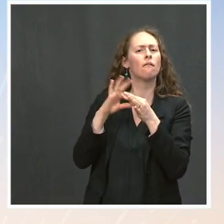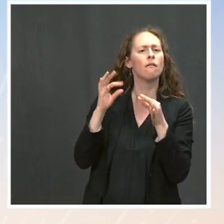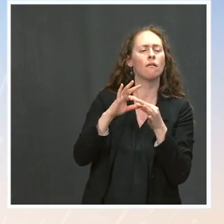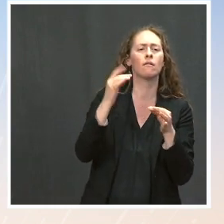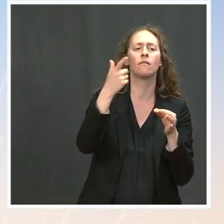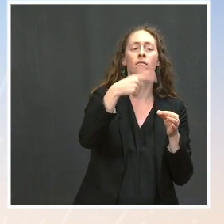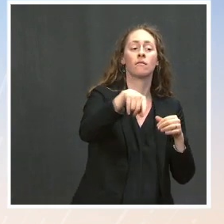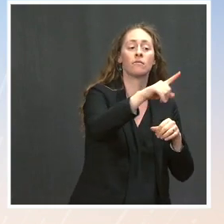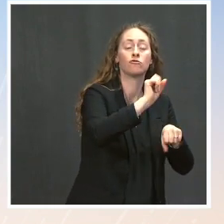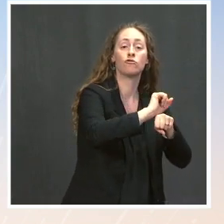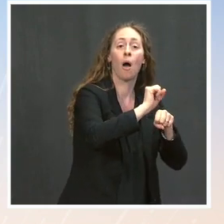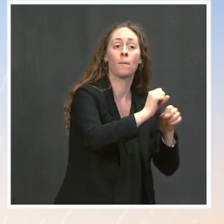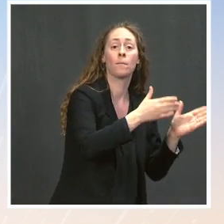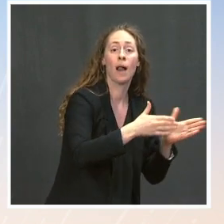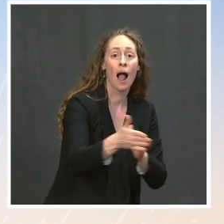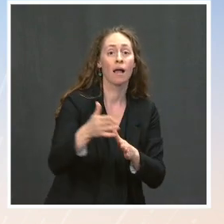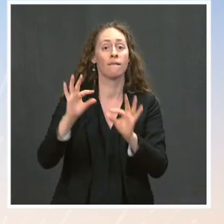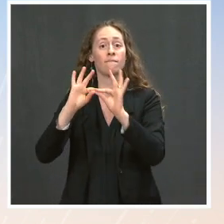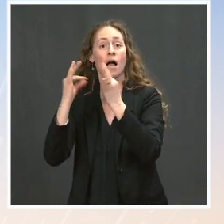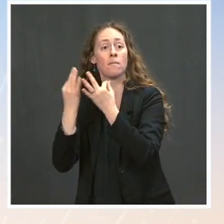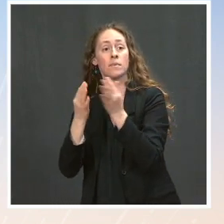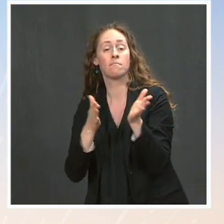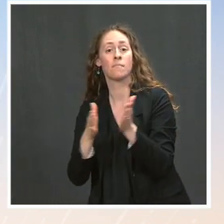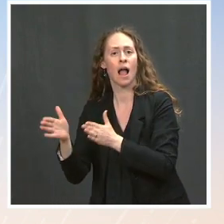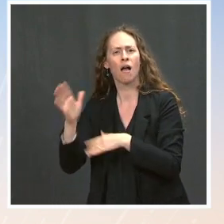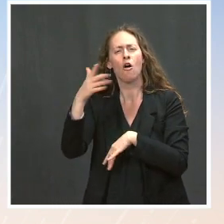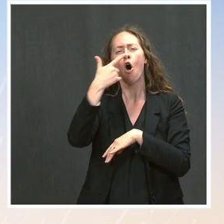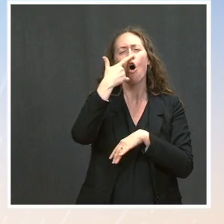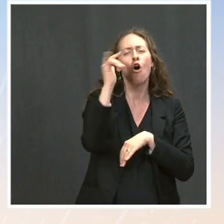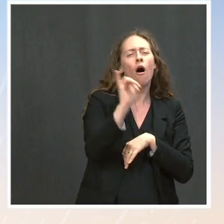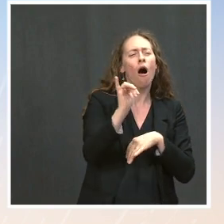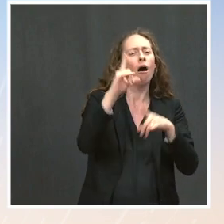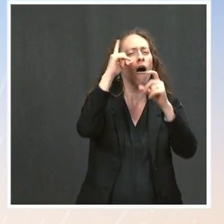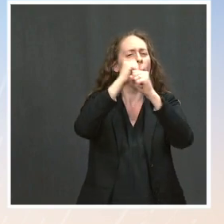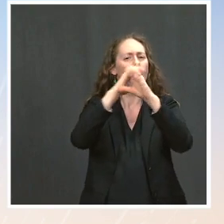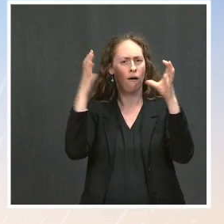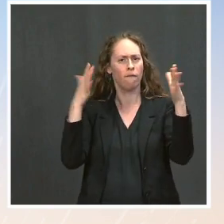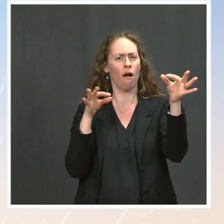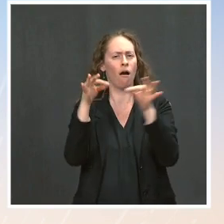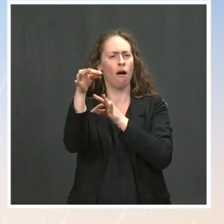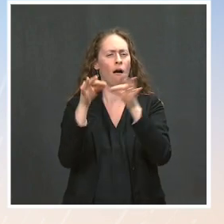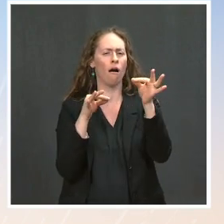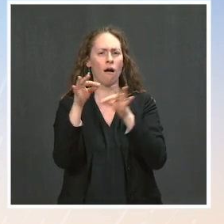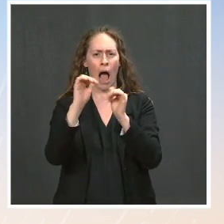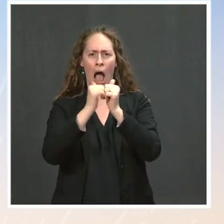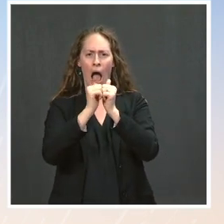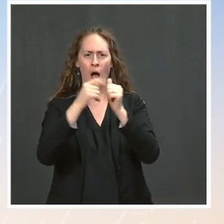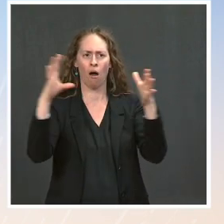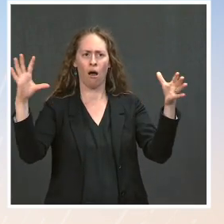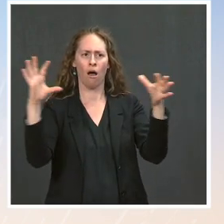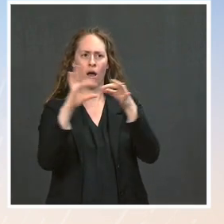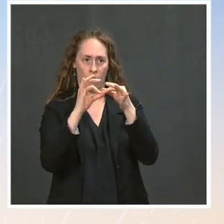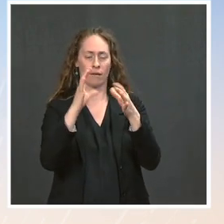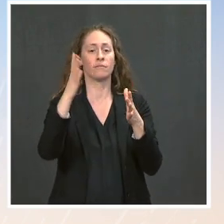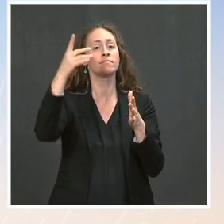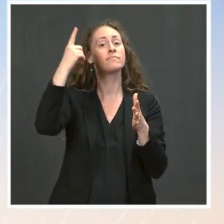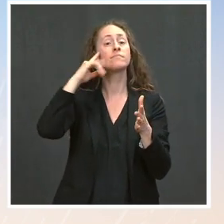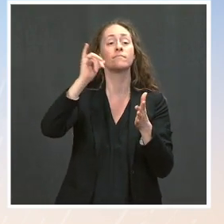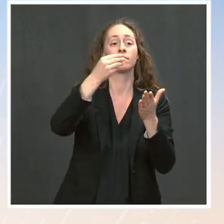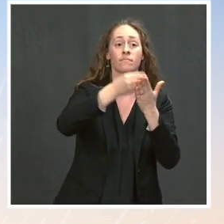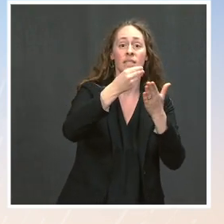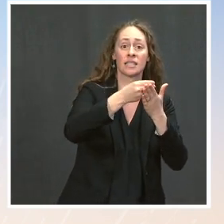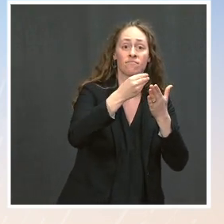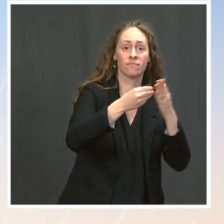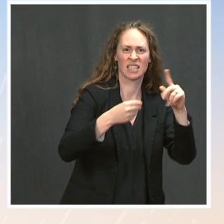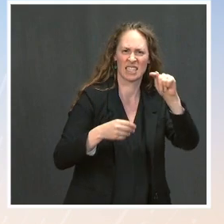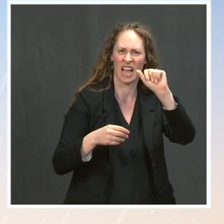his vision for how we need to put in place a public investment agenda for the country. He is also identifying